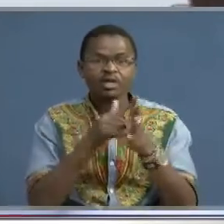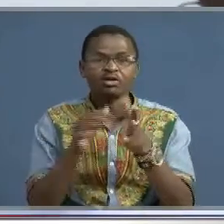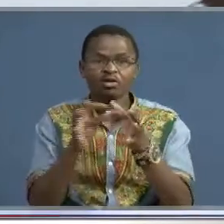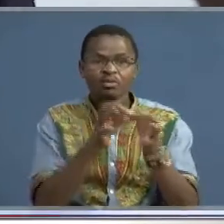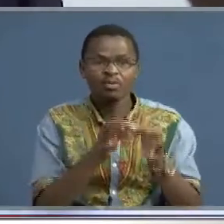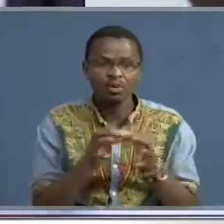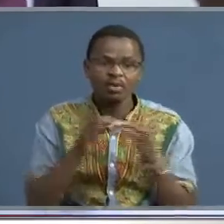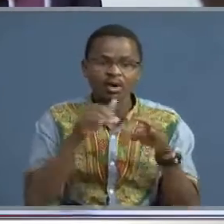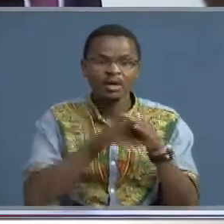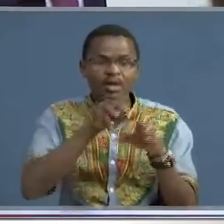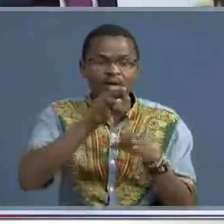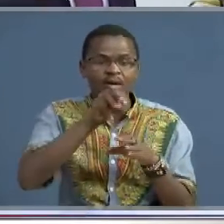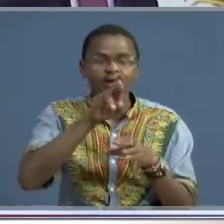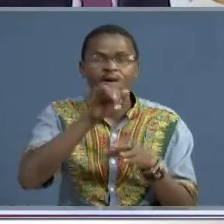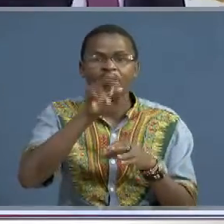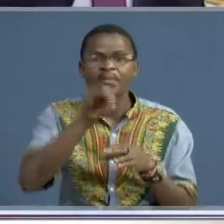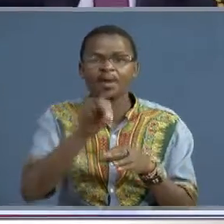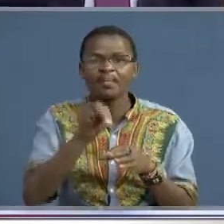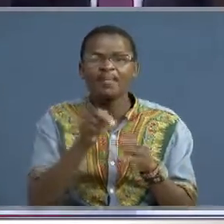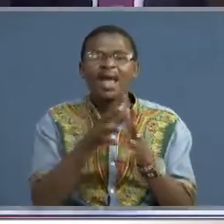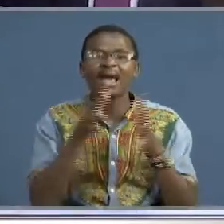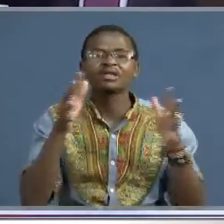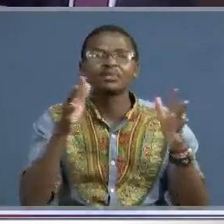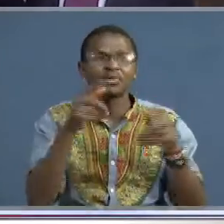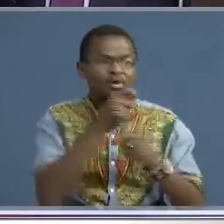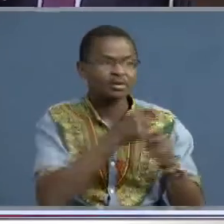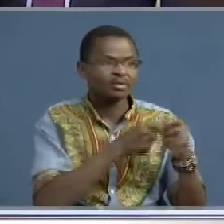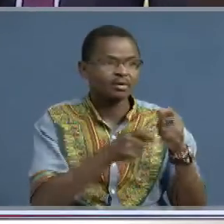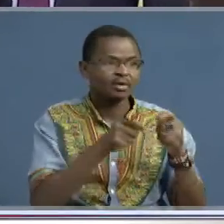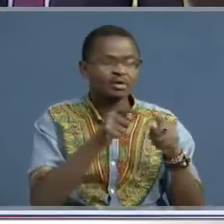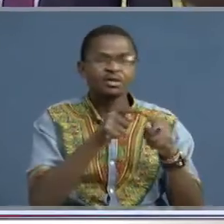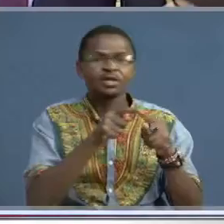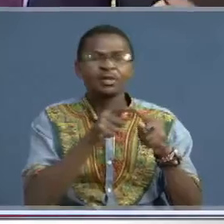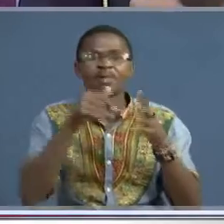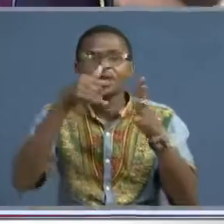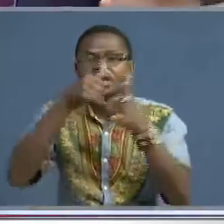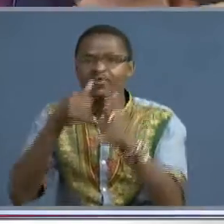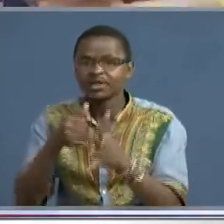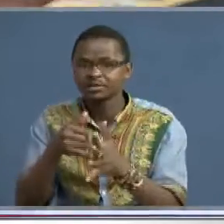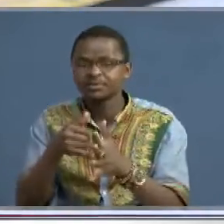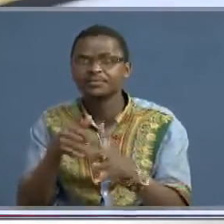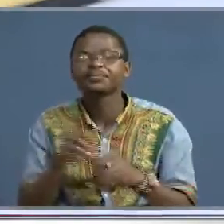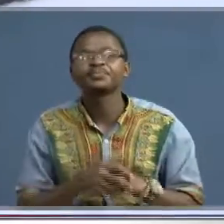in marine and expansion of bilateral trade and investment.